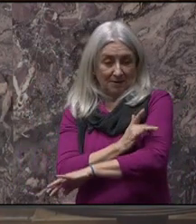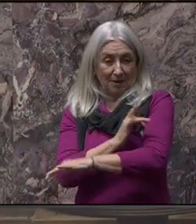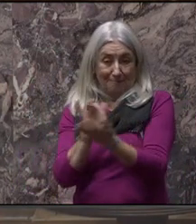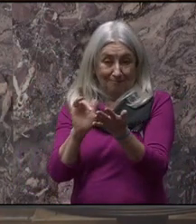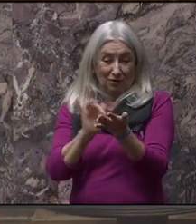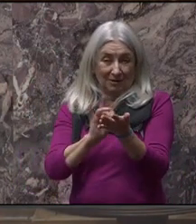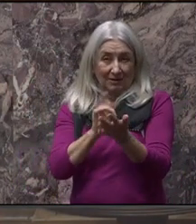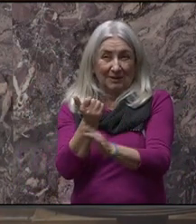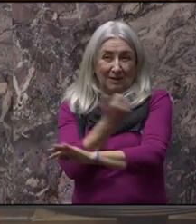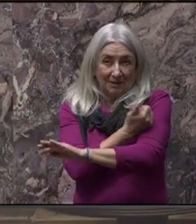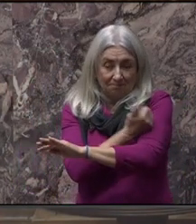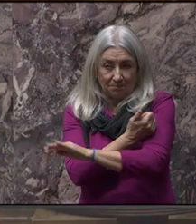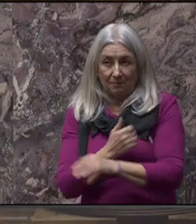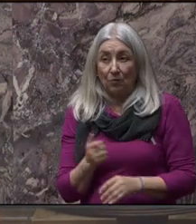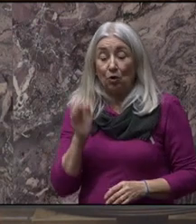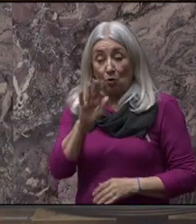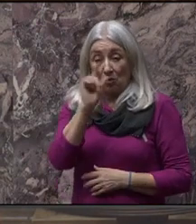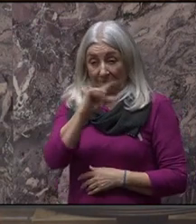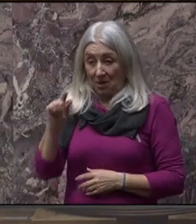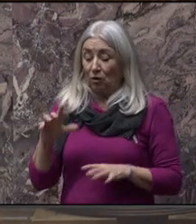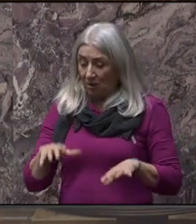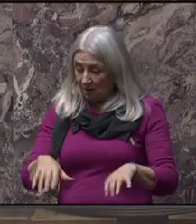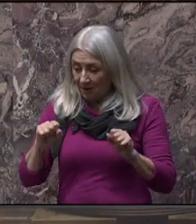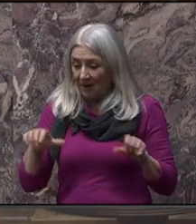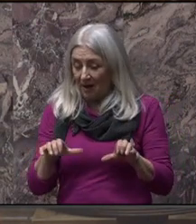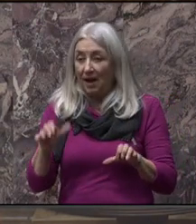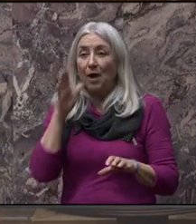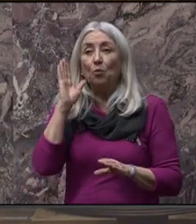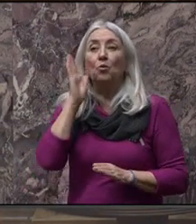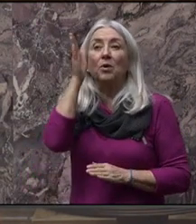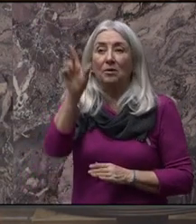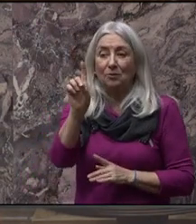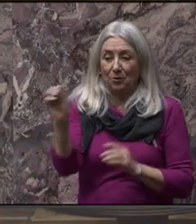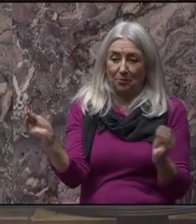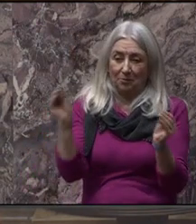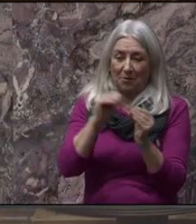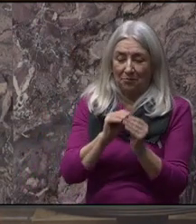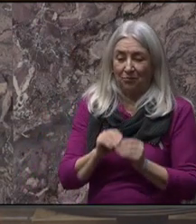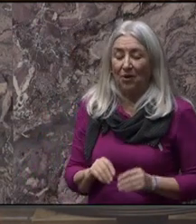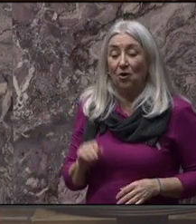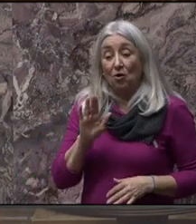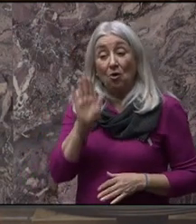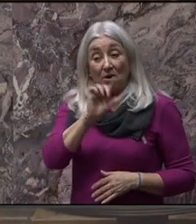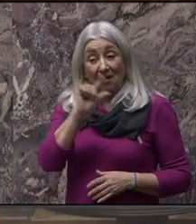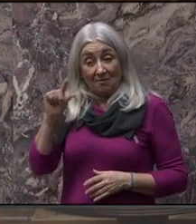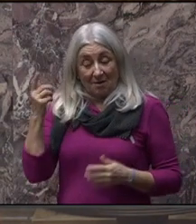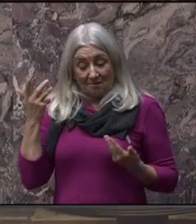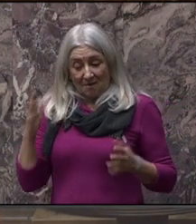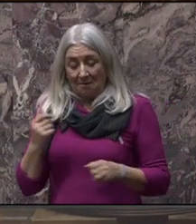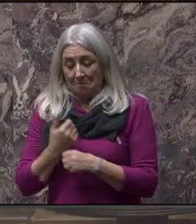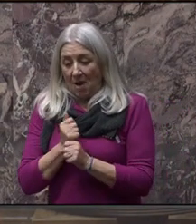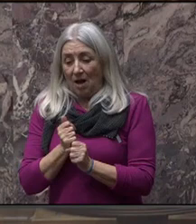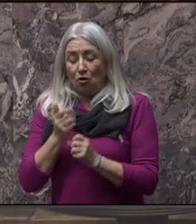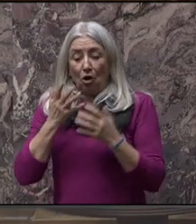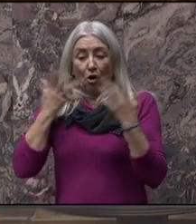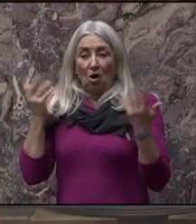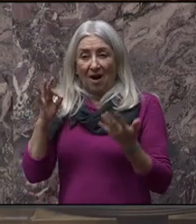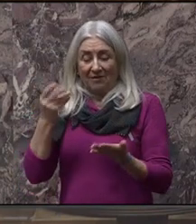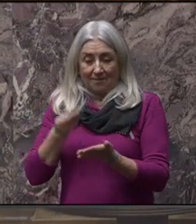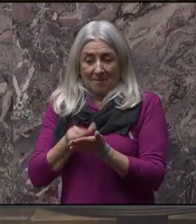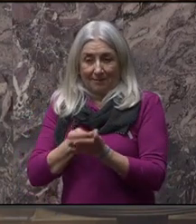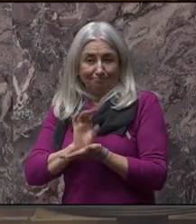ready to do more. Your government has made record investments in creating opportunity